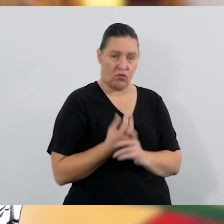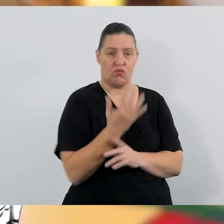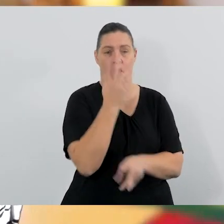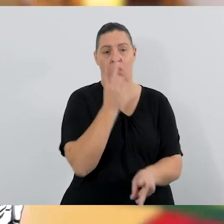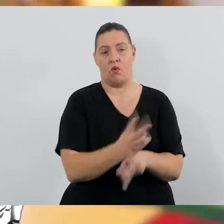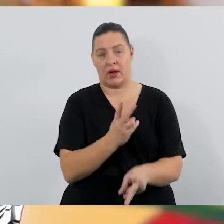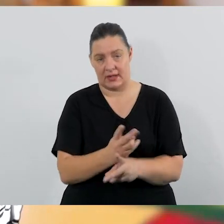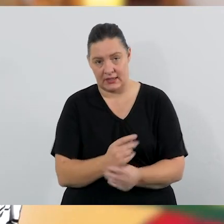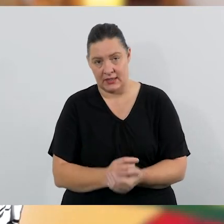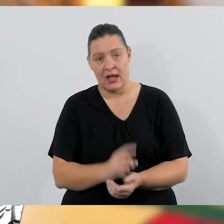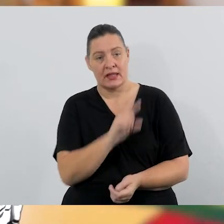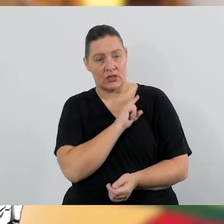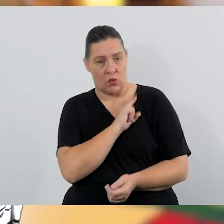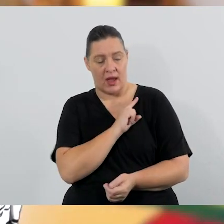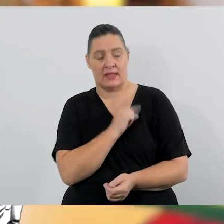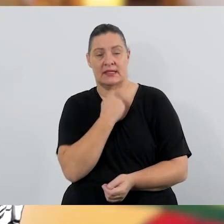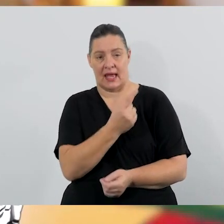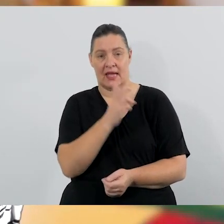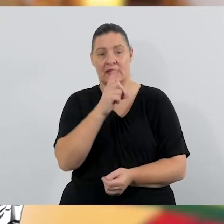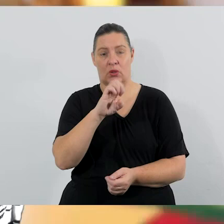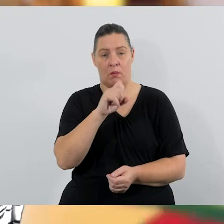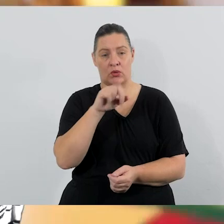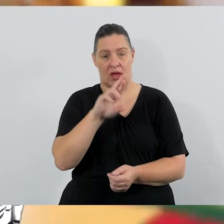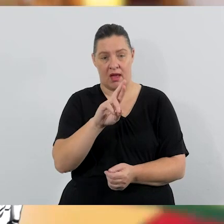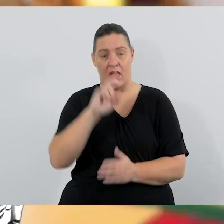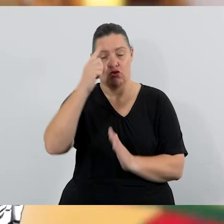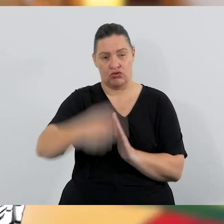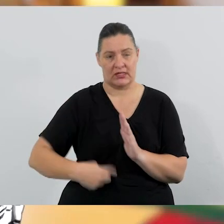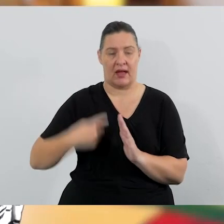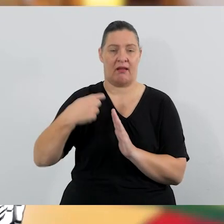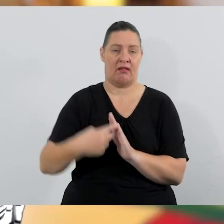regrow again. So that is what we mean when we say decomposers